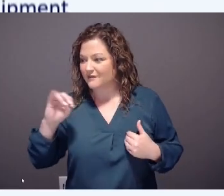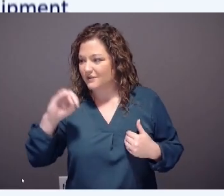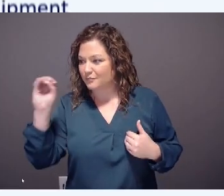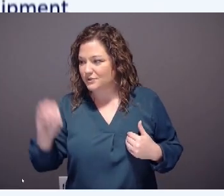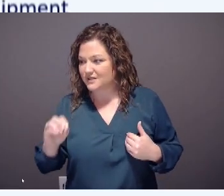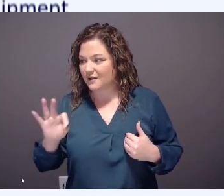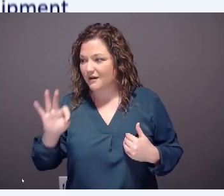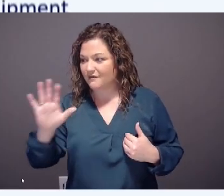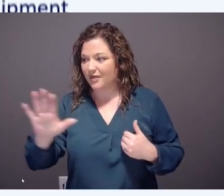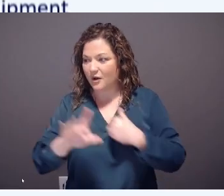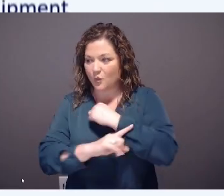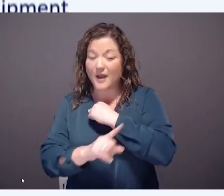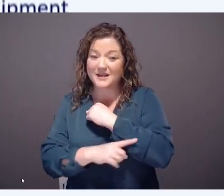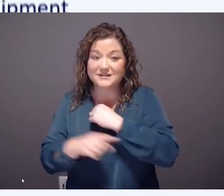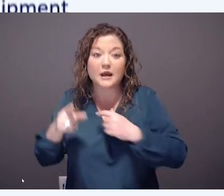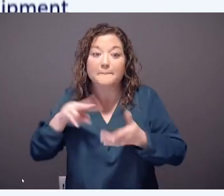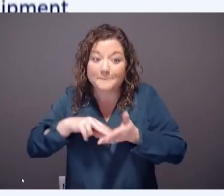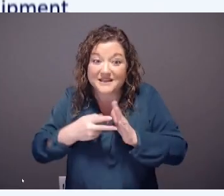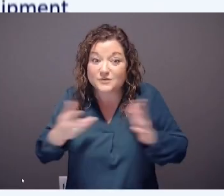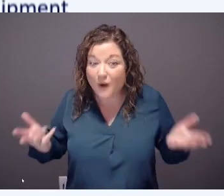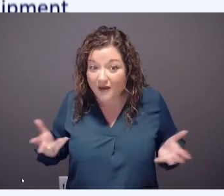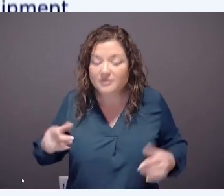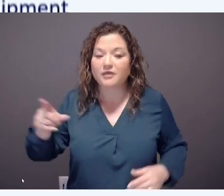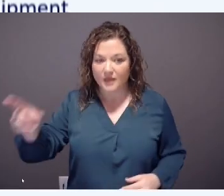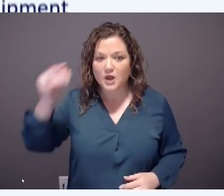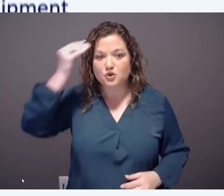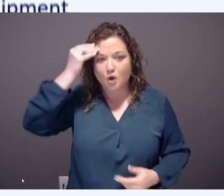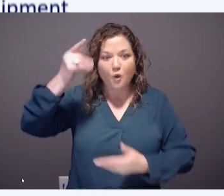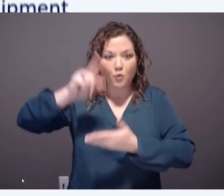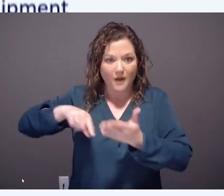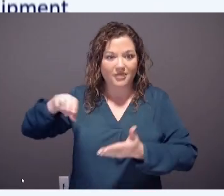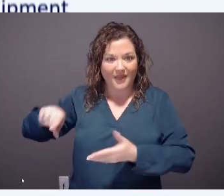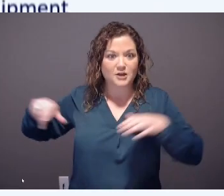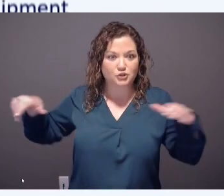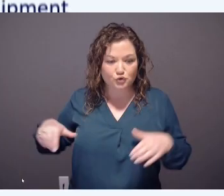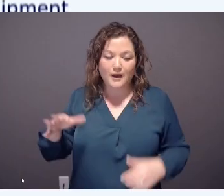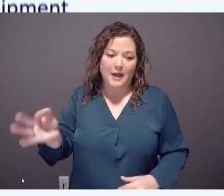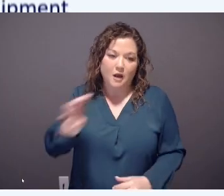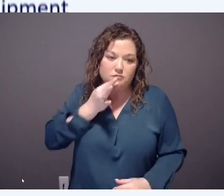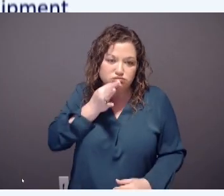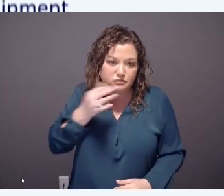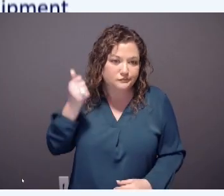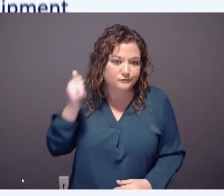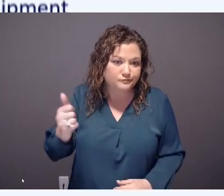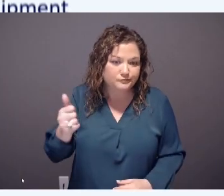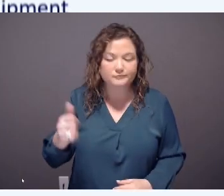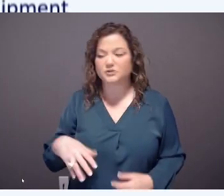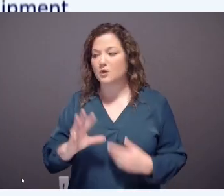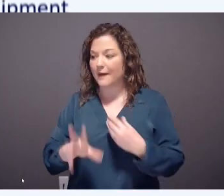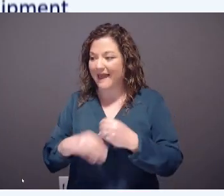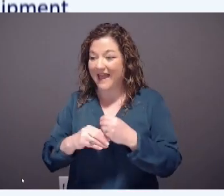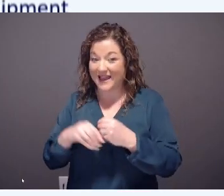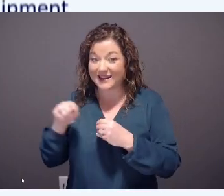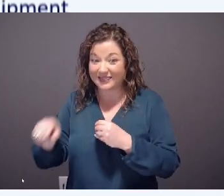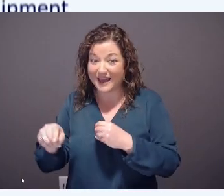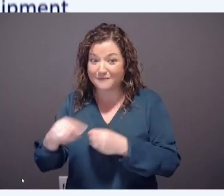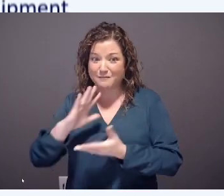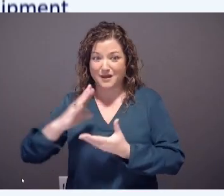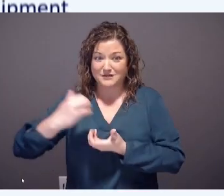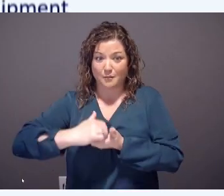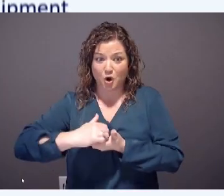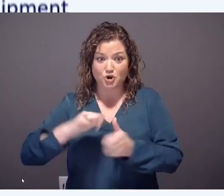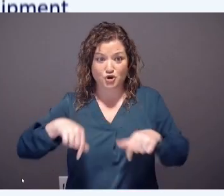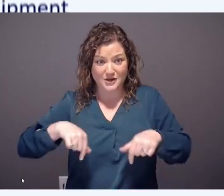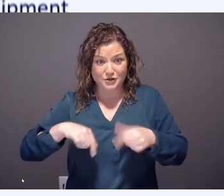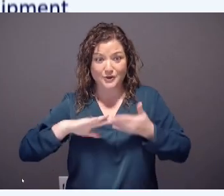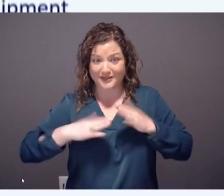means they know what they're doing and they're good at what they do. So adding them to the solid waste operation and the city as a partner is going to